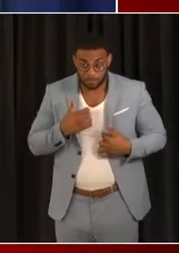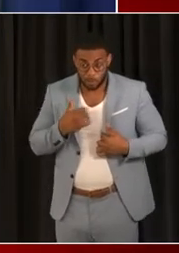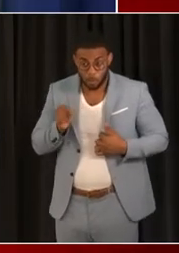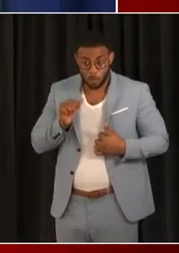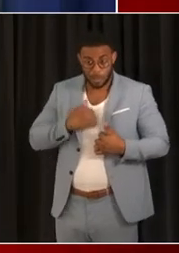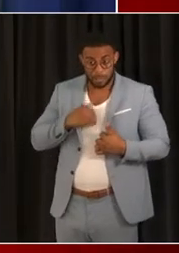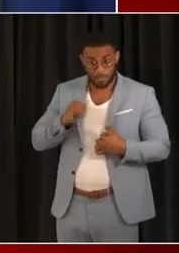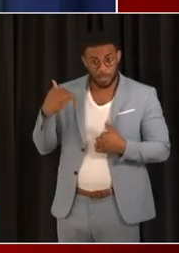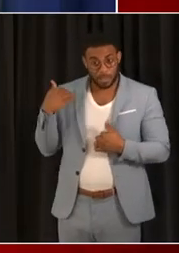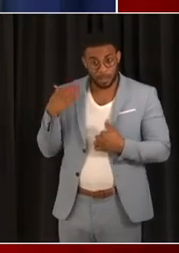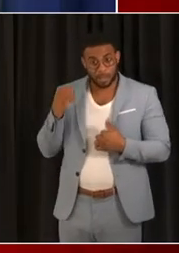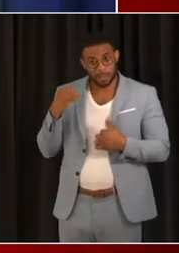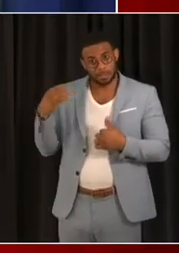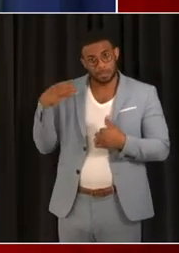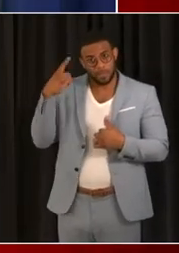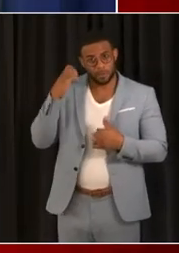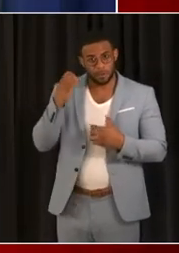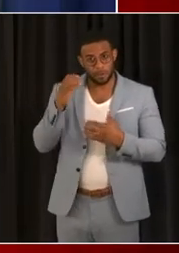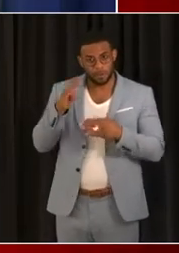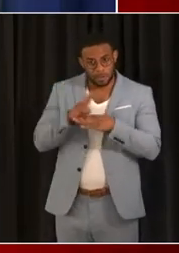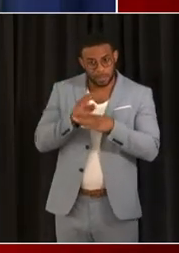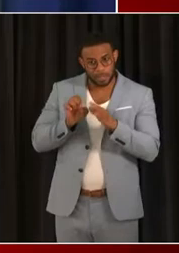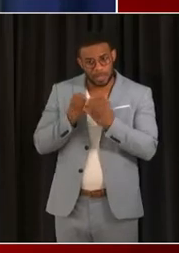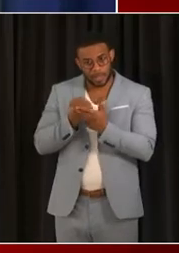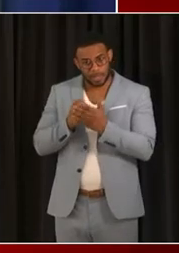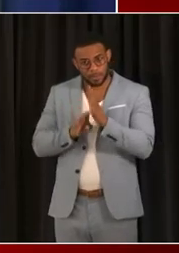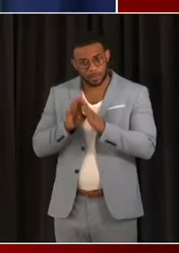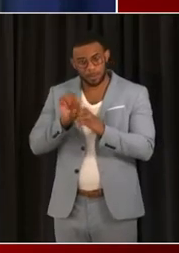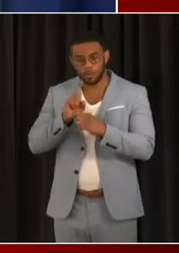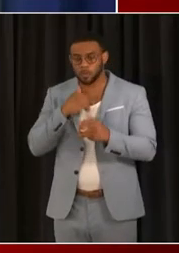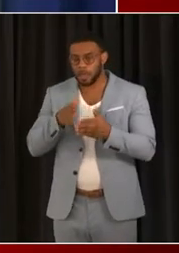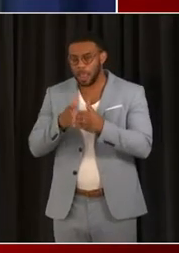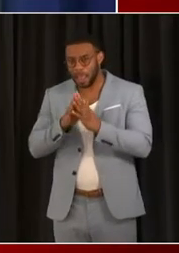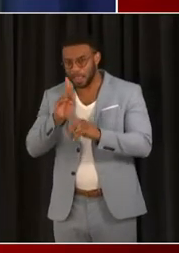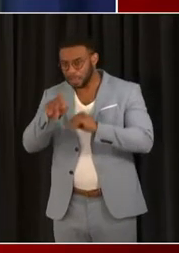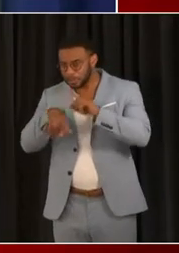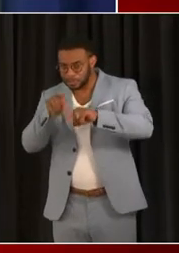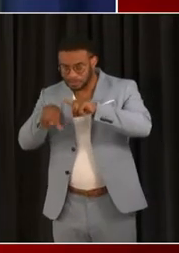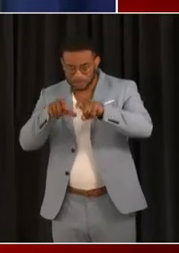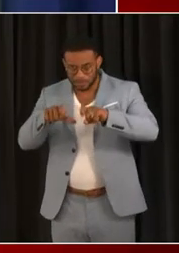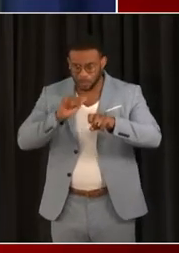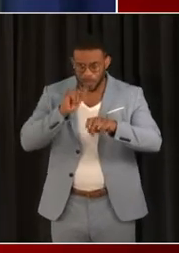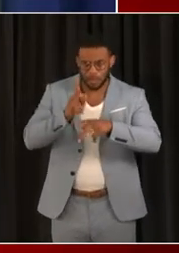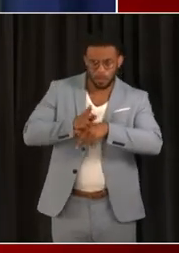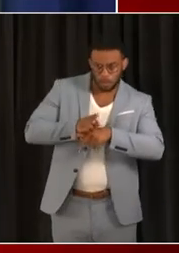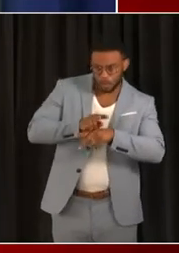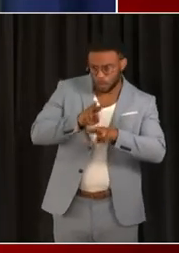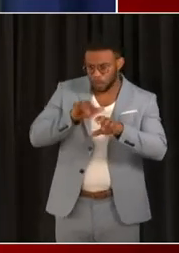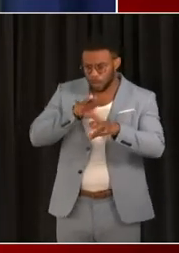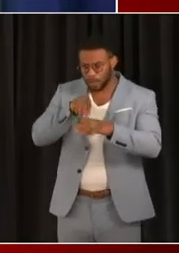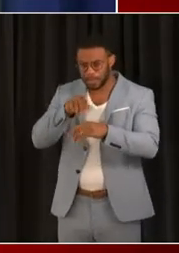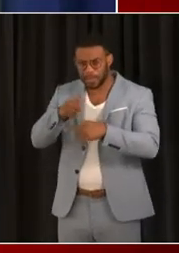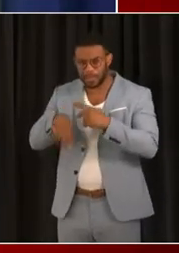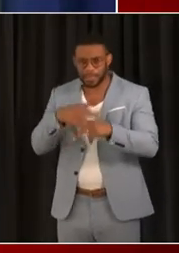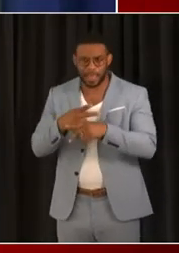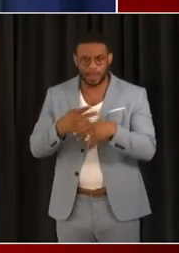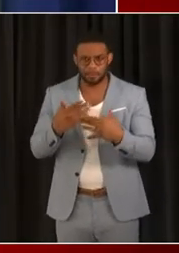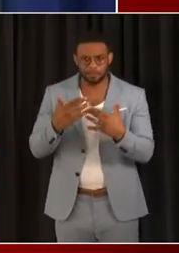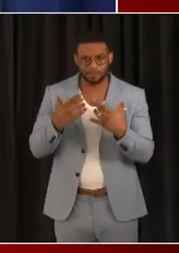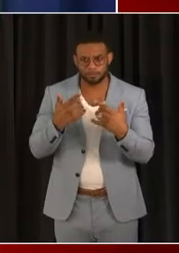accountable as chair of the Committee on Business and Economic Development, to make sure that we're asking these types of questions when we have oversight, when we're engaged in these types